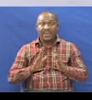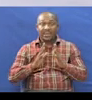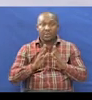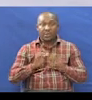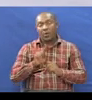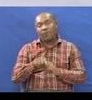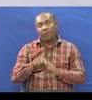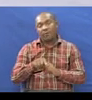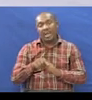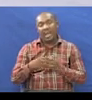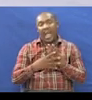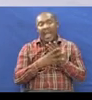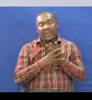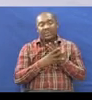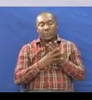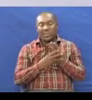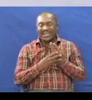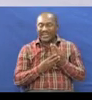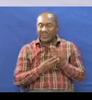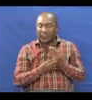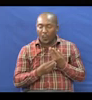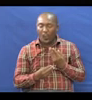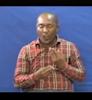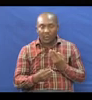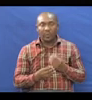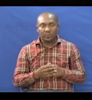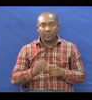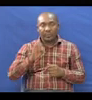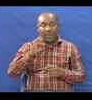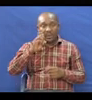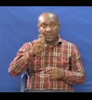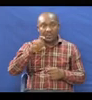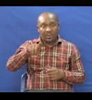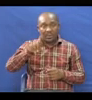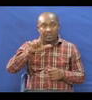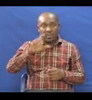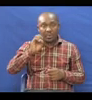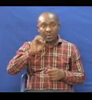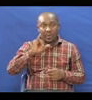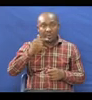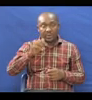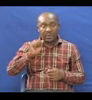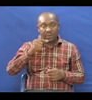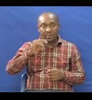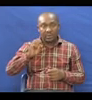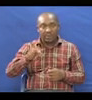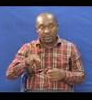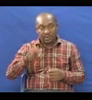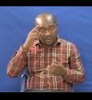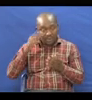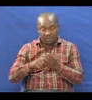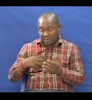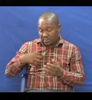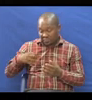exploitation. There were 2 groups, the rich one and the poor one, the majority.